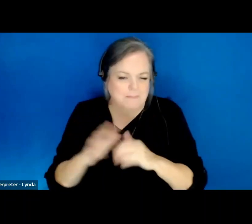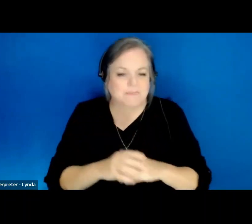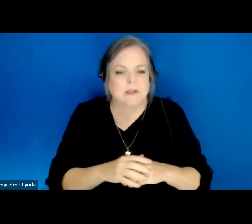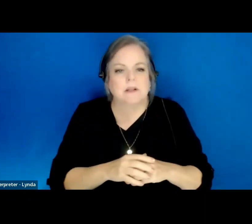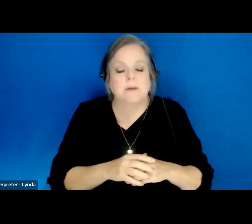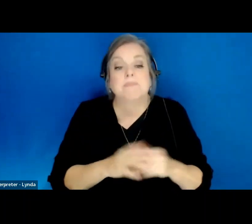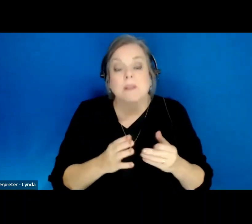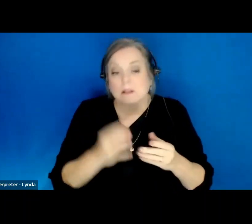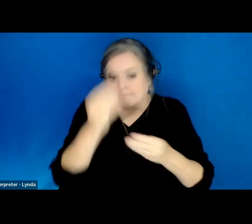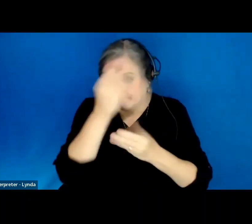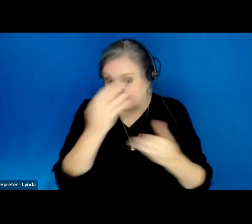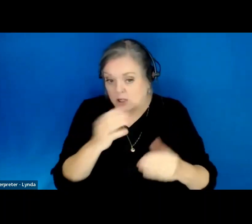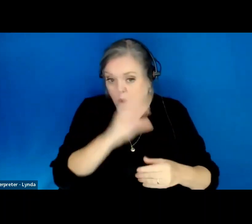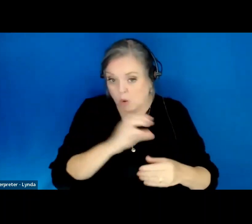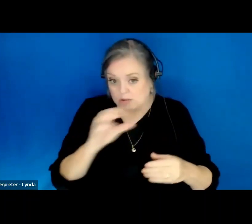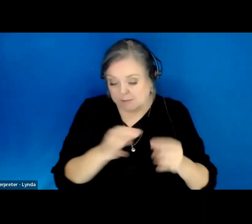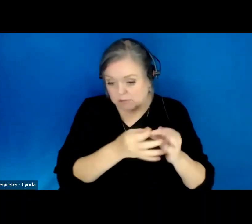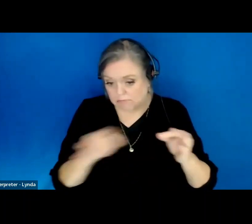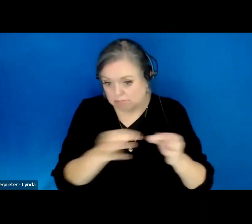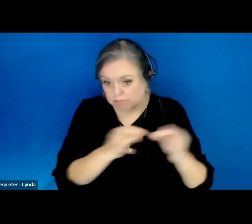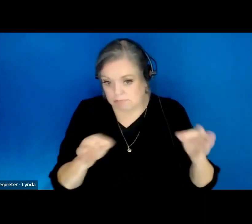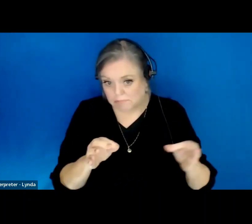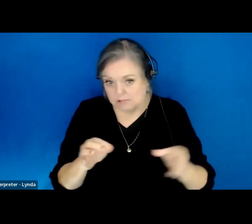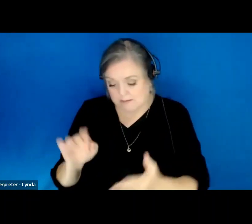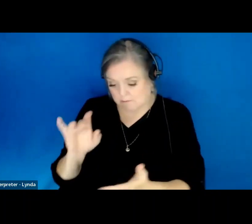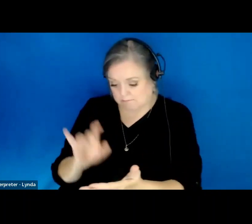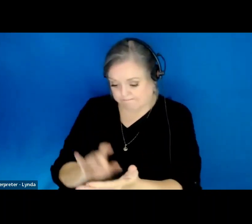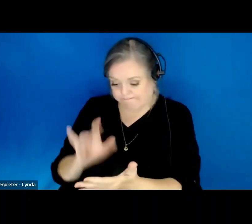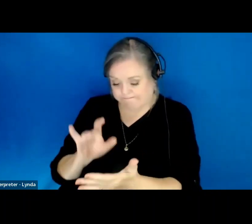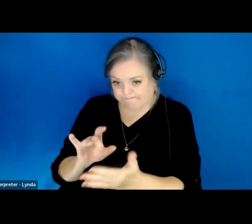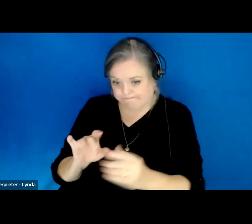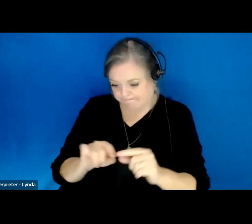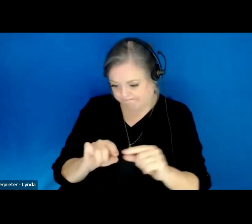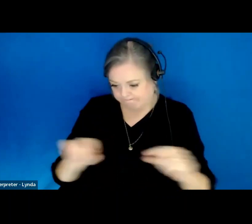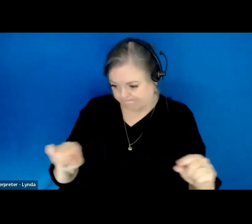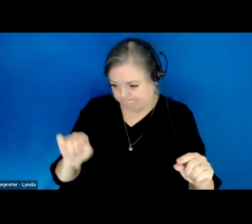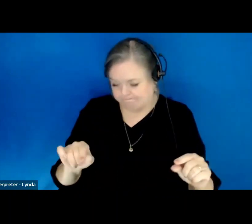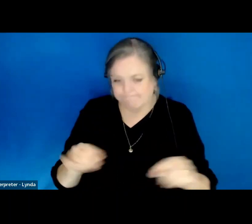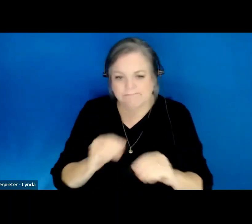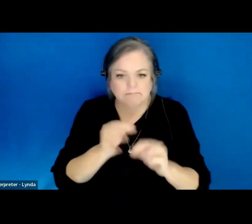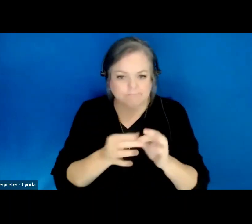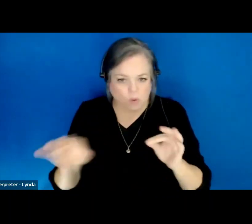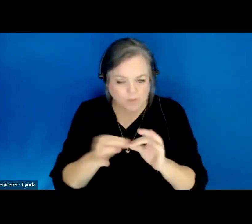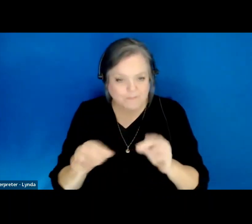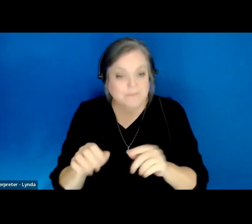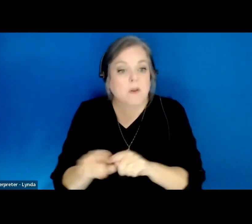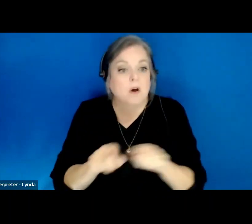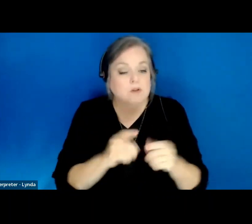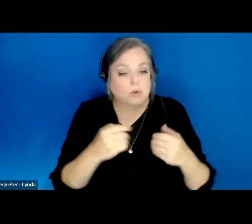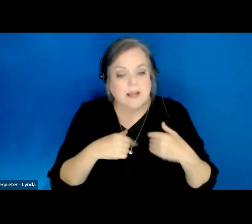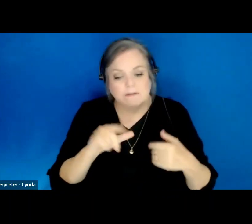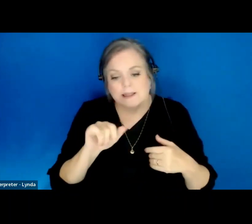Closed captioning is available. If you go to your Zoom toolbar, you can hit captions and get some closed captioning. We also have Linda, our ASL